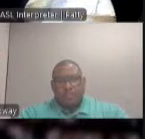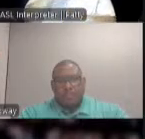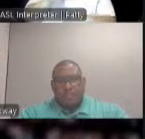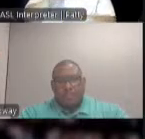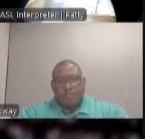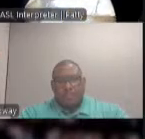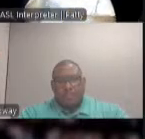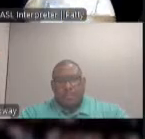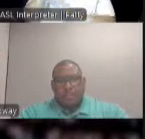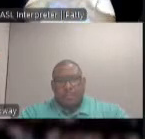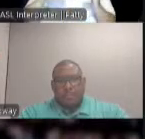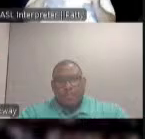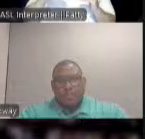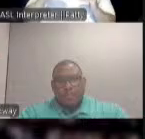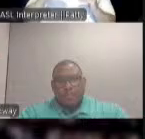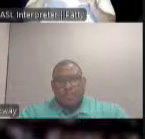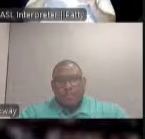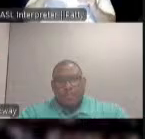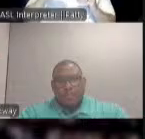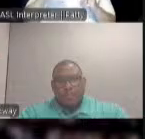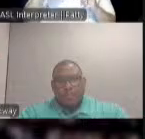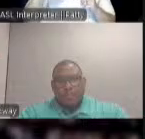$4,400. Oof.